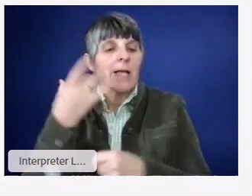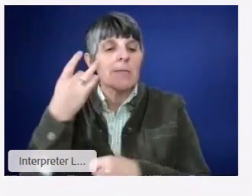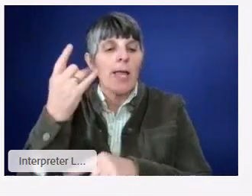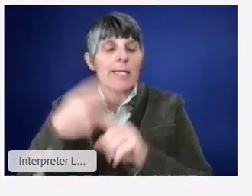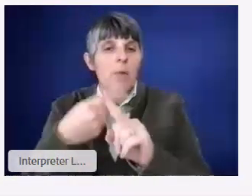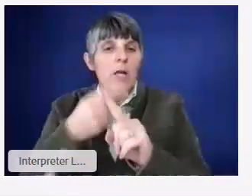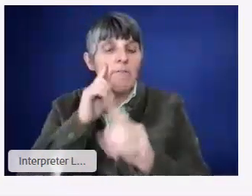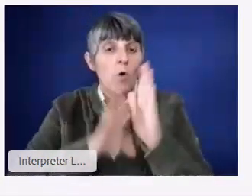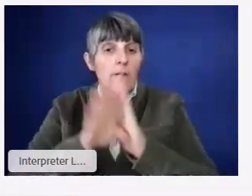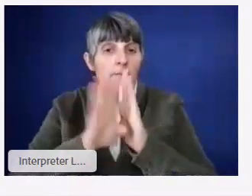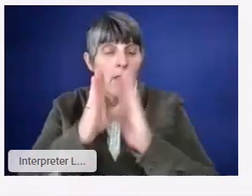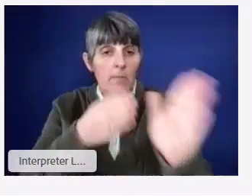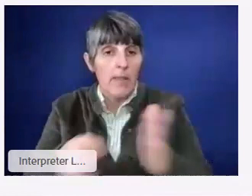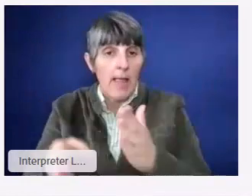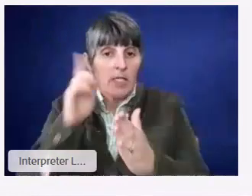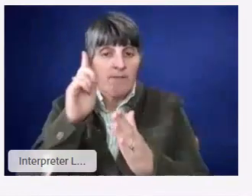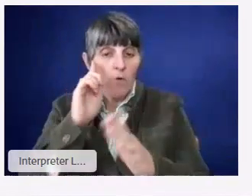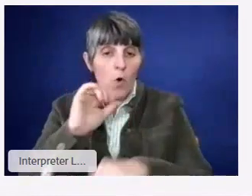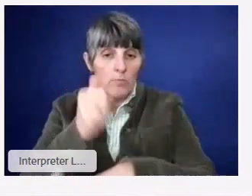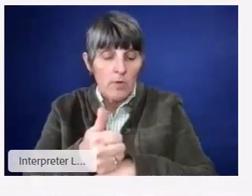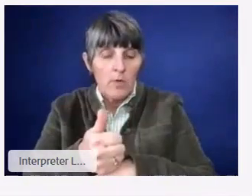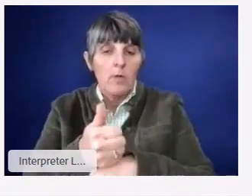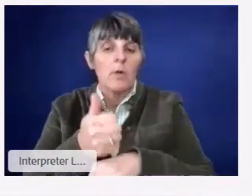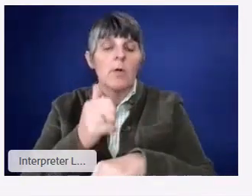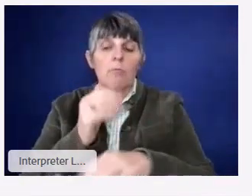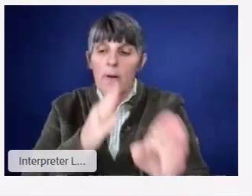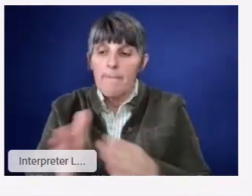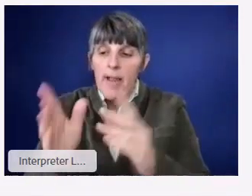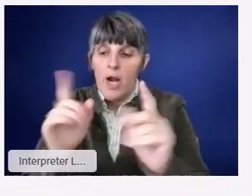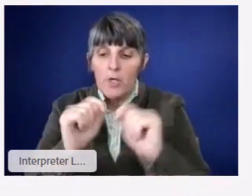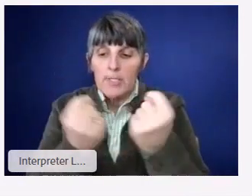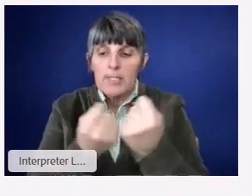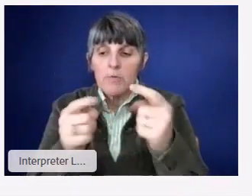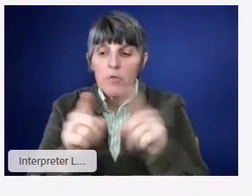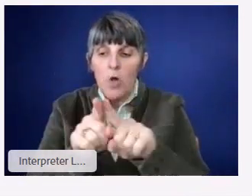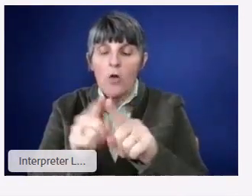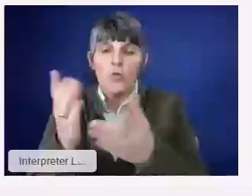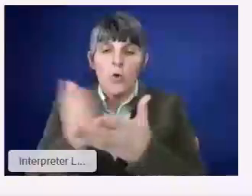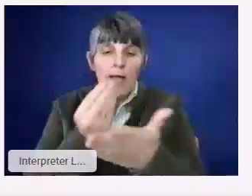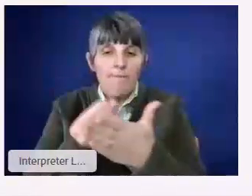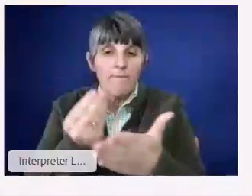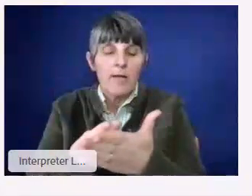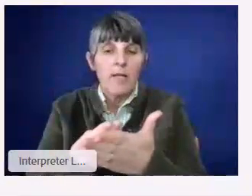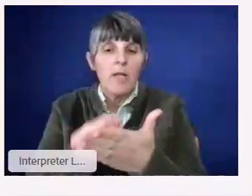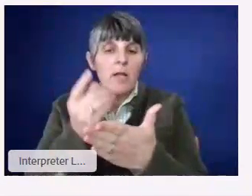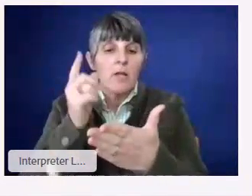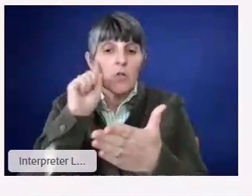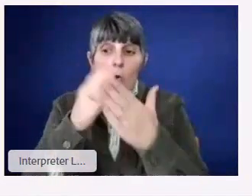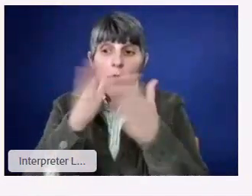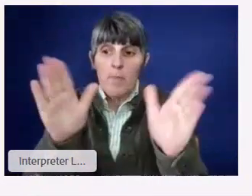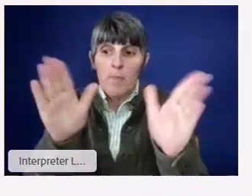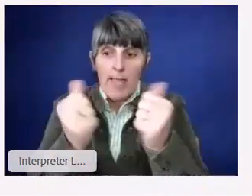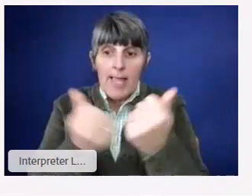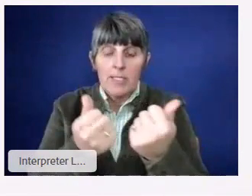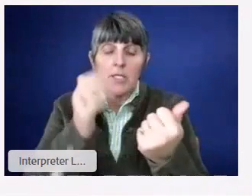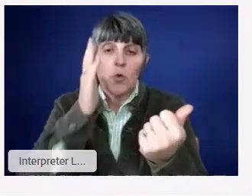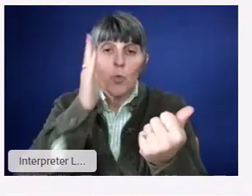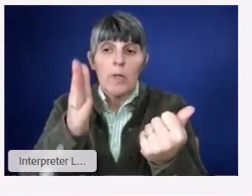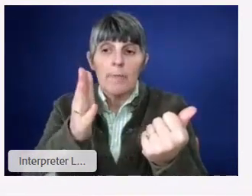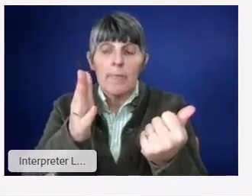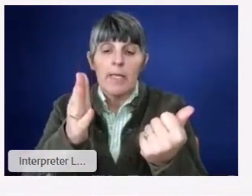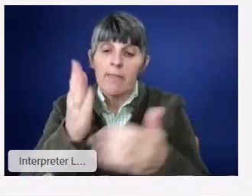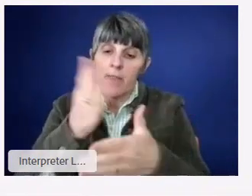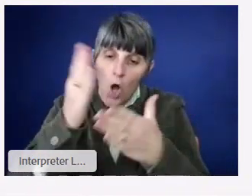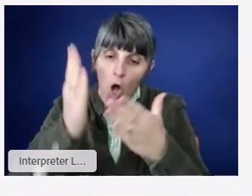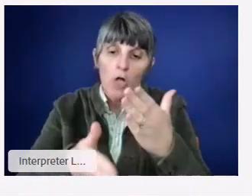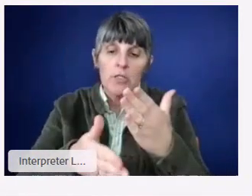their plans for deployment, prepare their teams, as well as secure funding so that public agencies who would be the ultimate owners